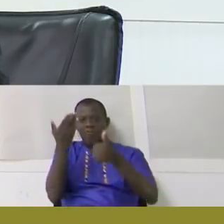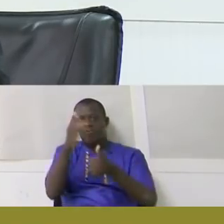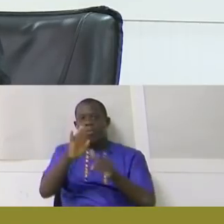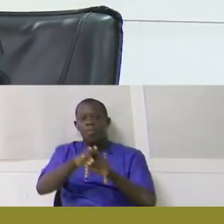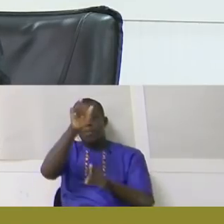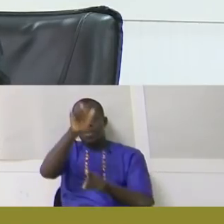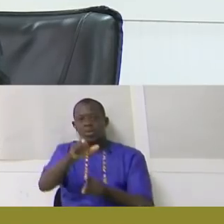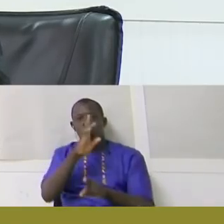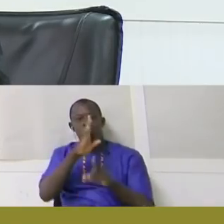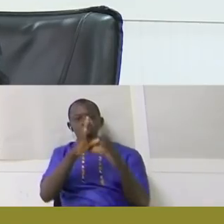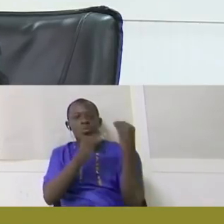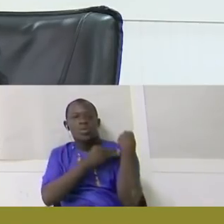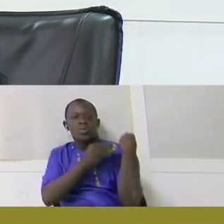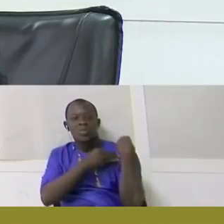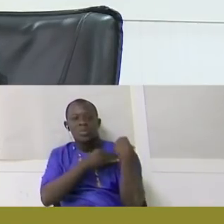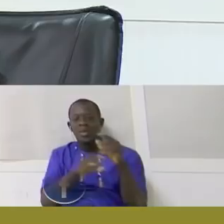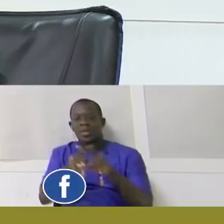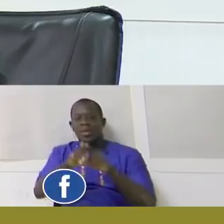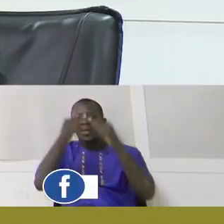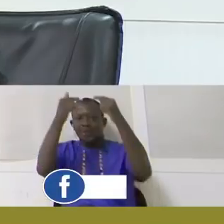takers from the statement takers